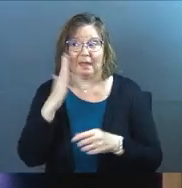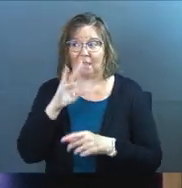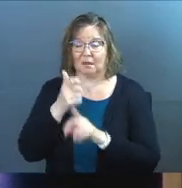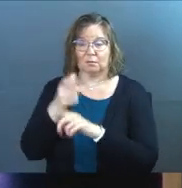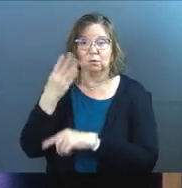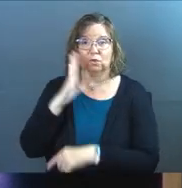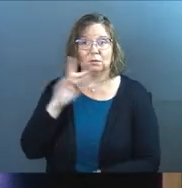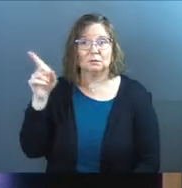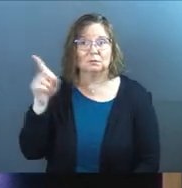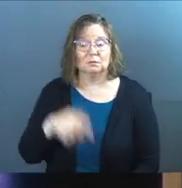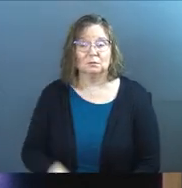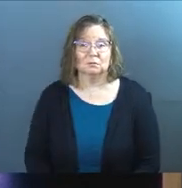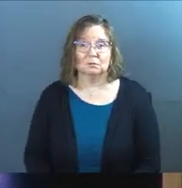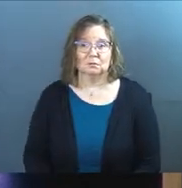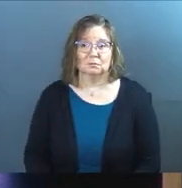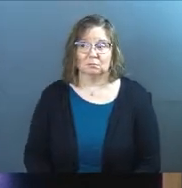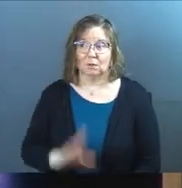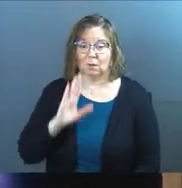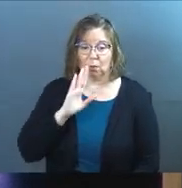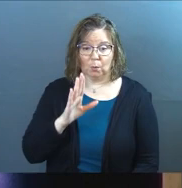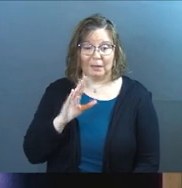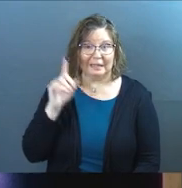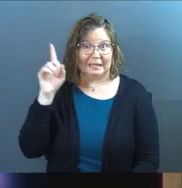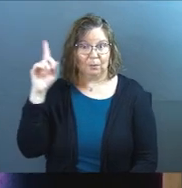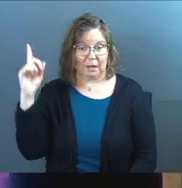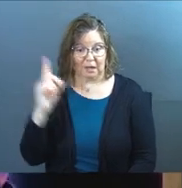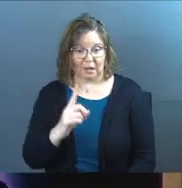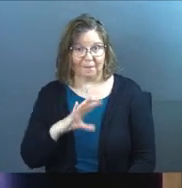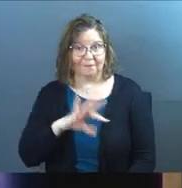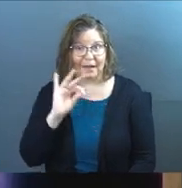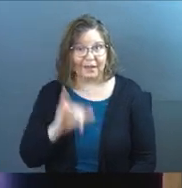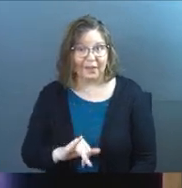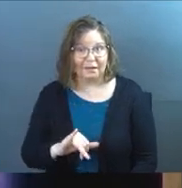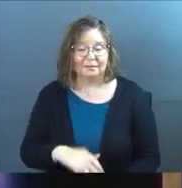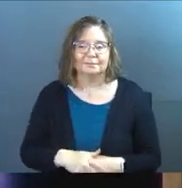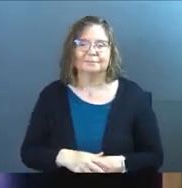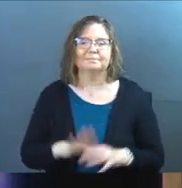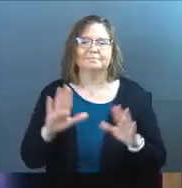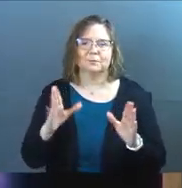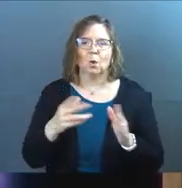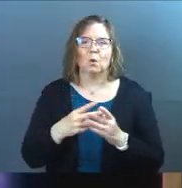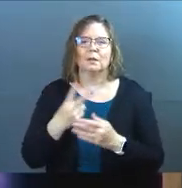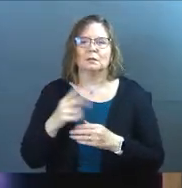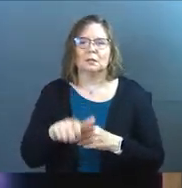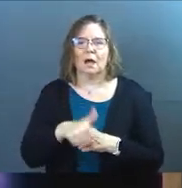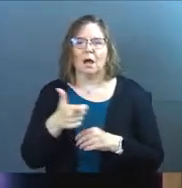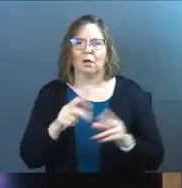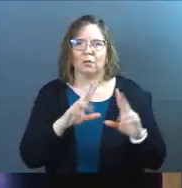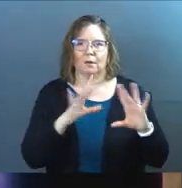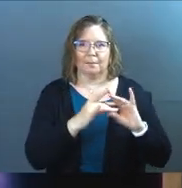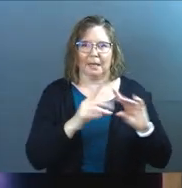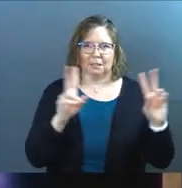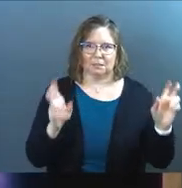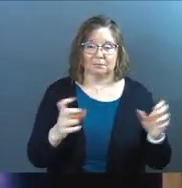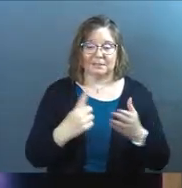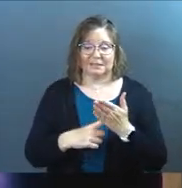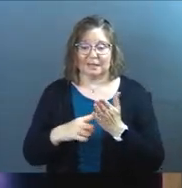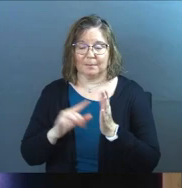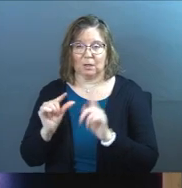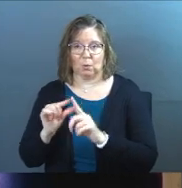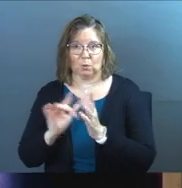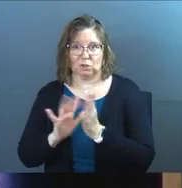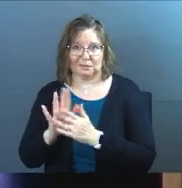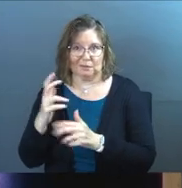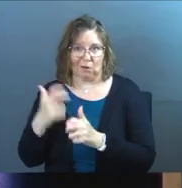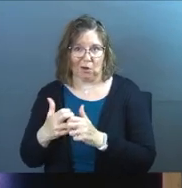good? Will he find that? So here's a parallel passage, because sometimes the words of Jesus can be hard to